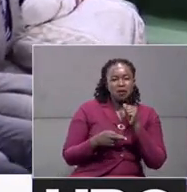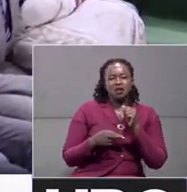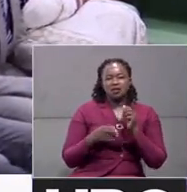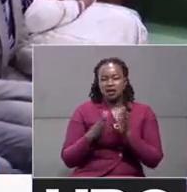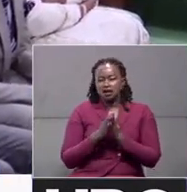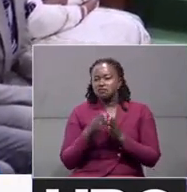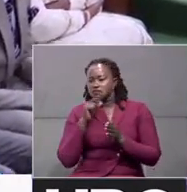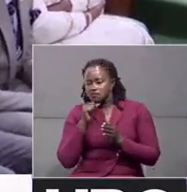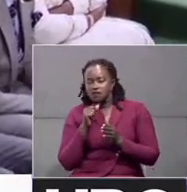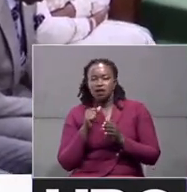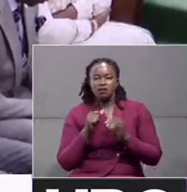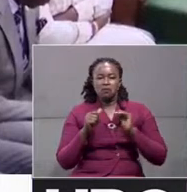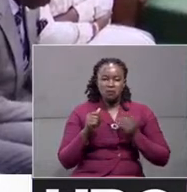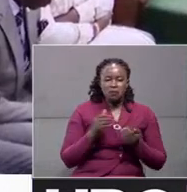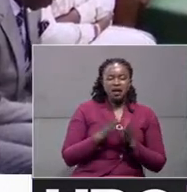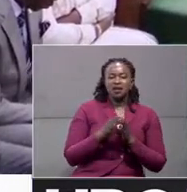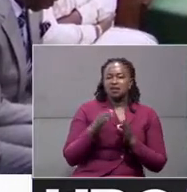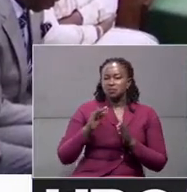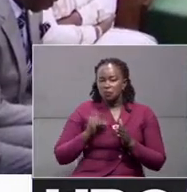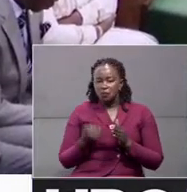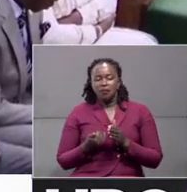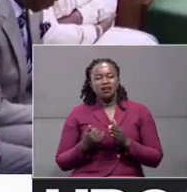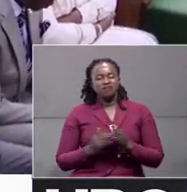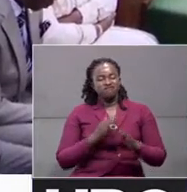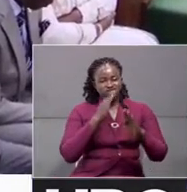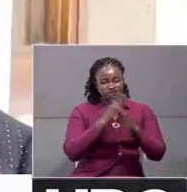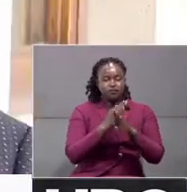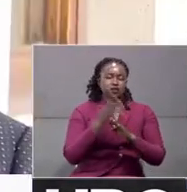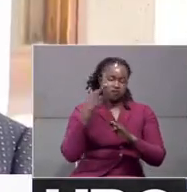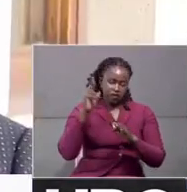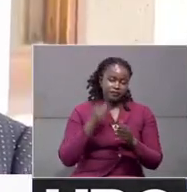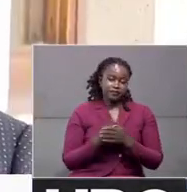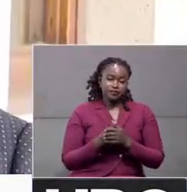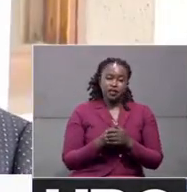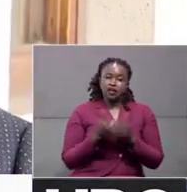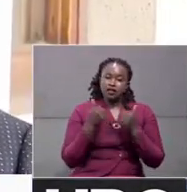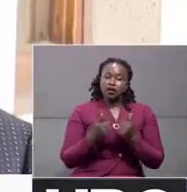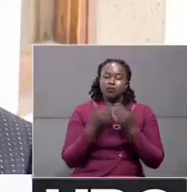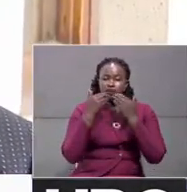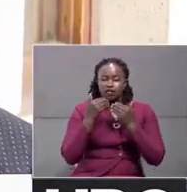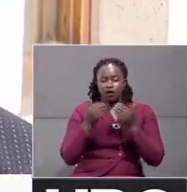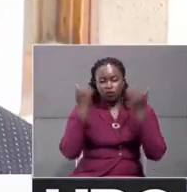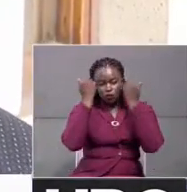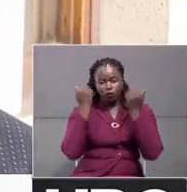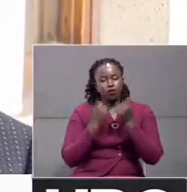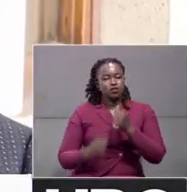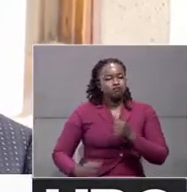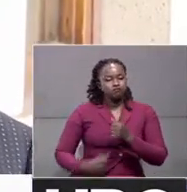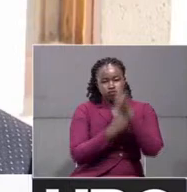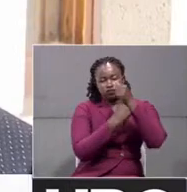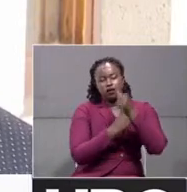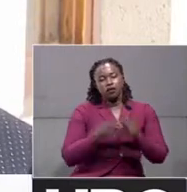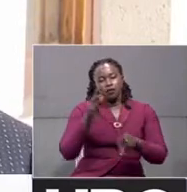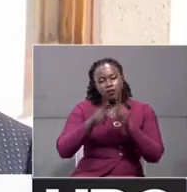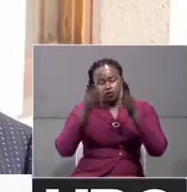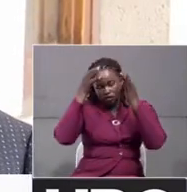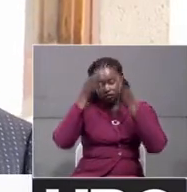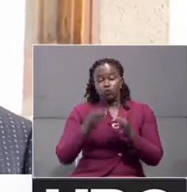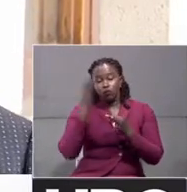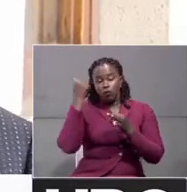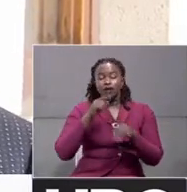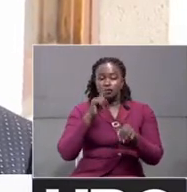thank the courts for upholding the people's decision, because when we passed the Anti-Homosexuality